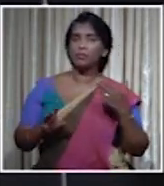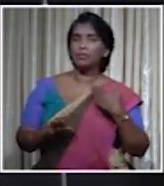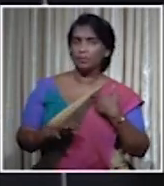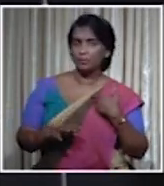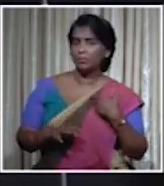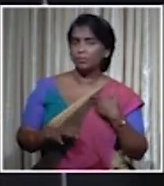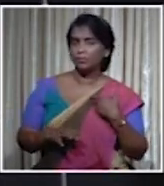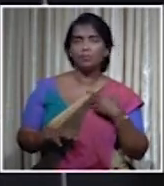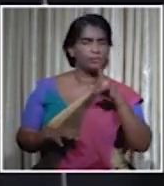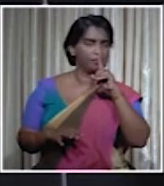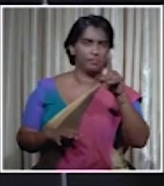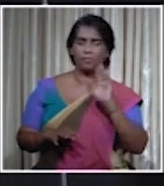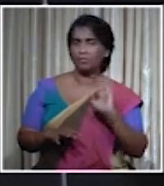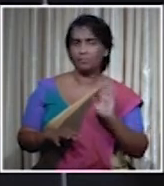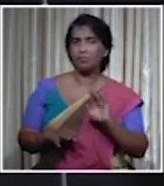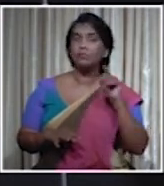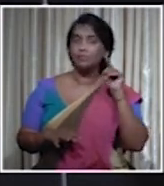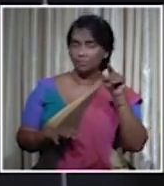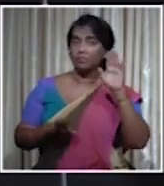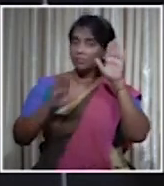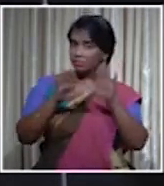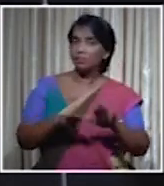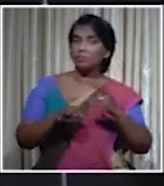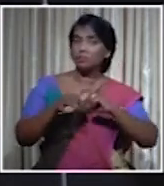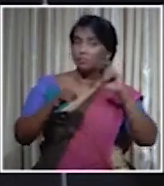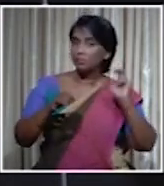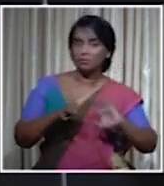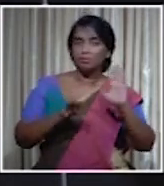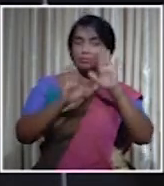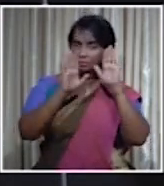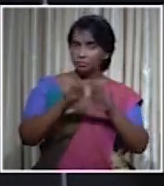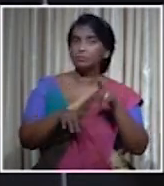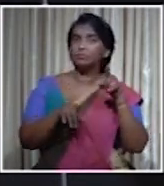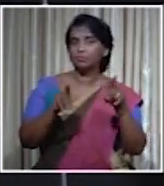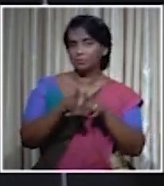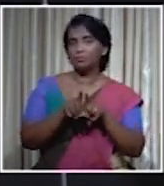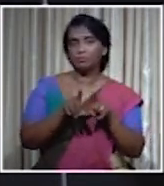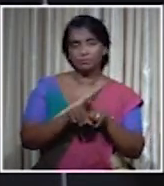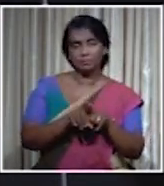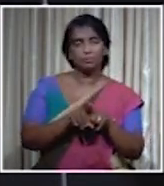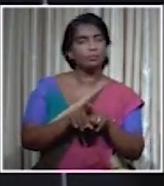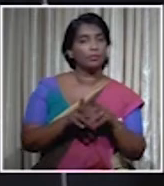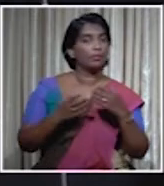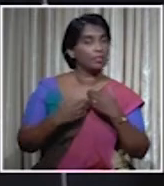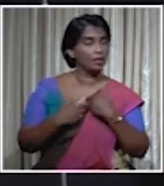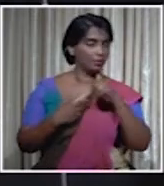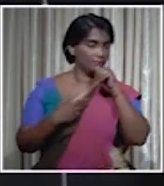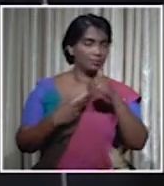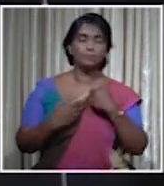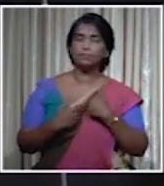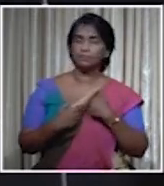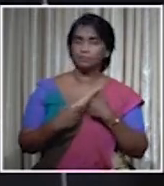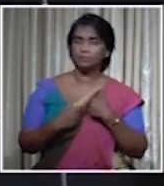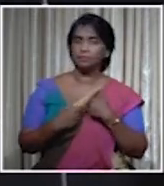there and fight it out rather than resign him, because if you ask me, as somebody who had resigned previously thrice over,